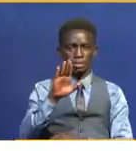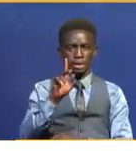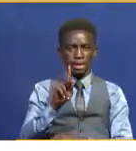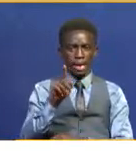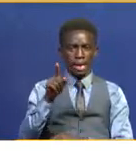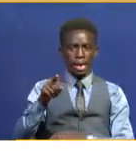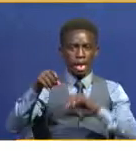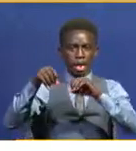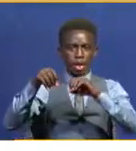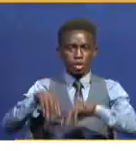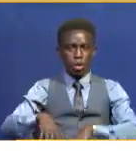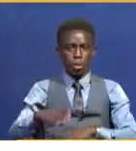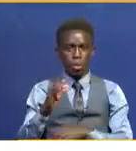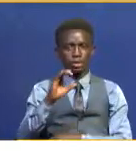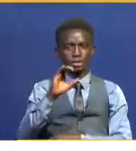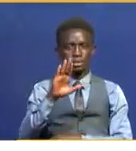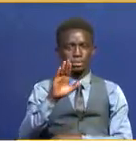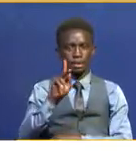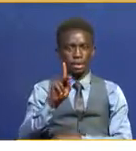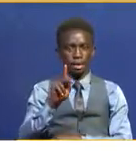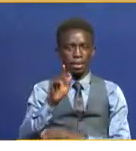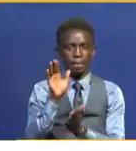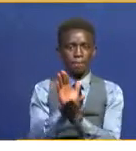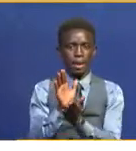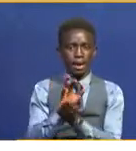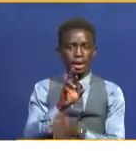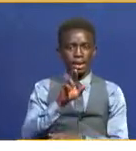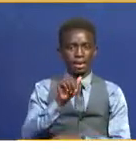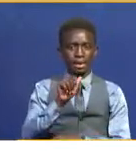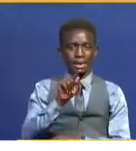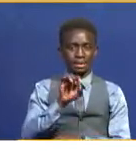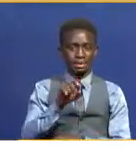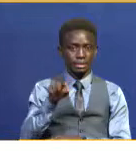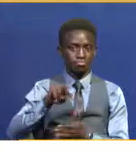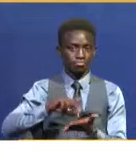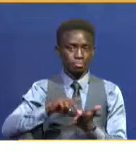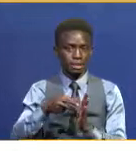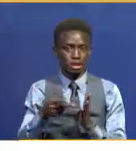dropped the central bank rate. And what this means is that,